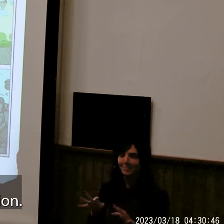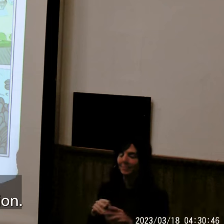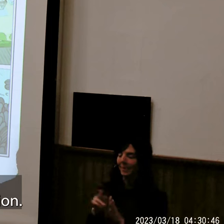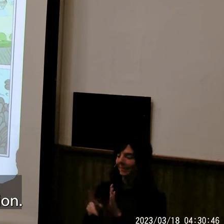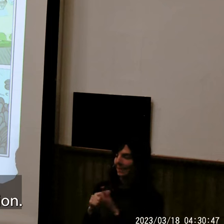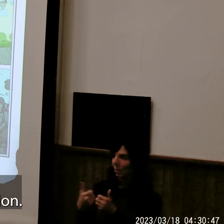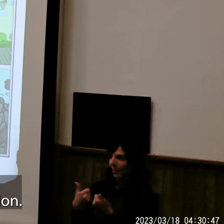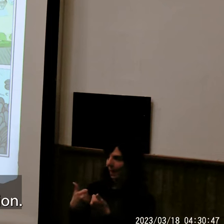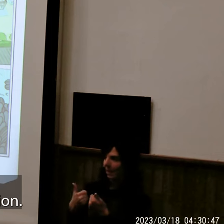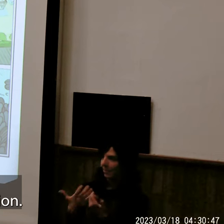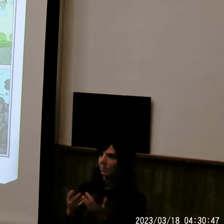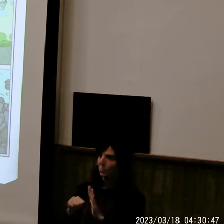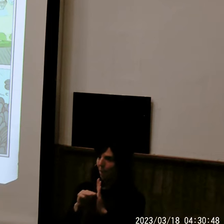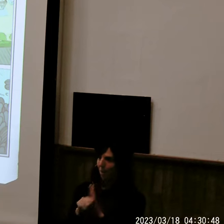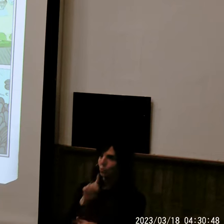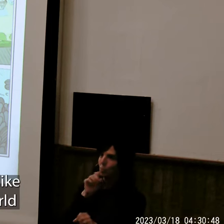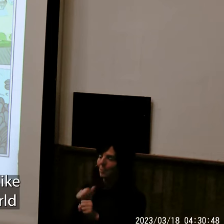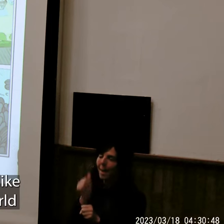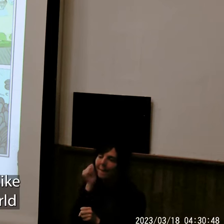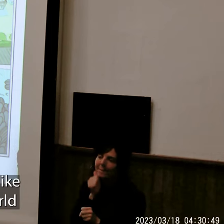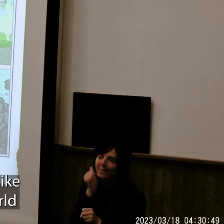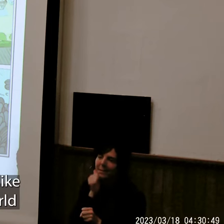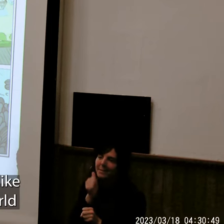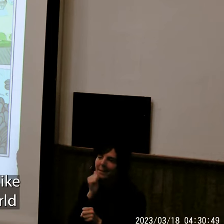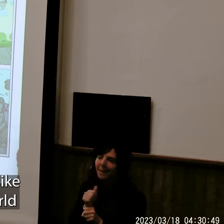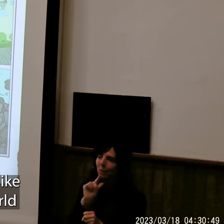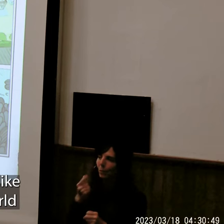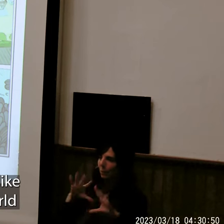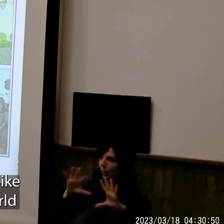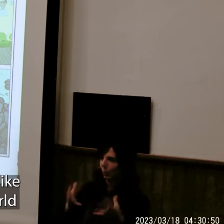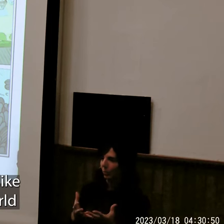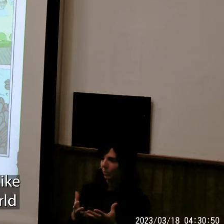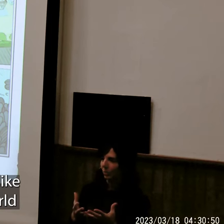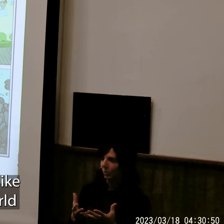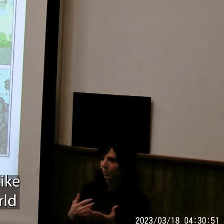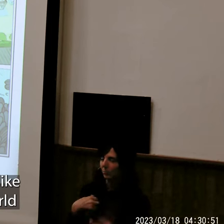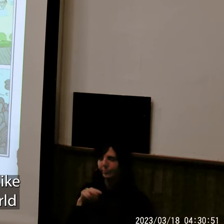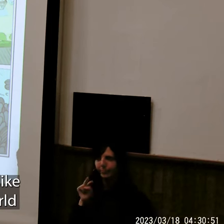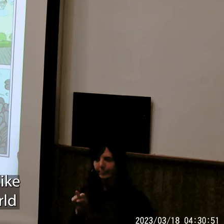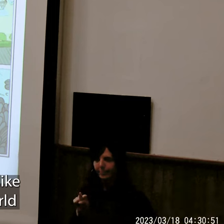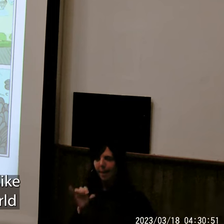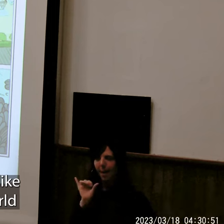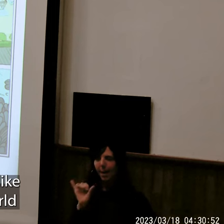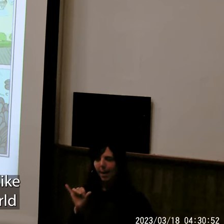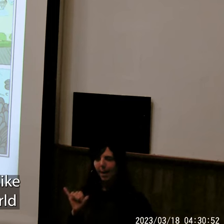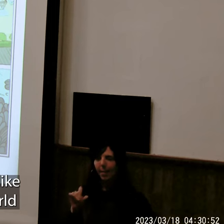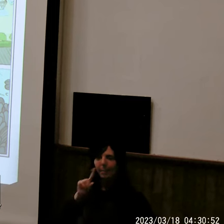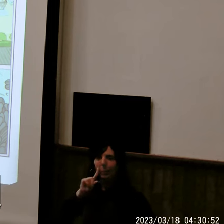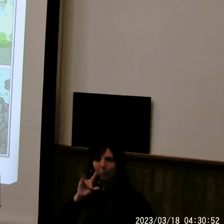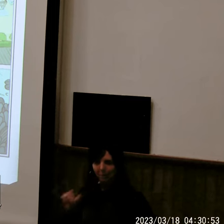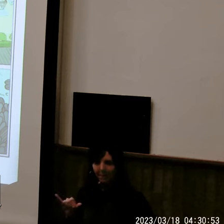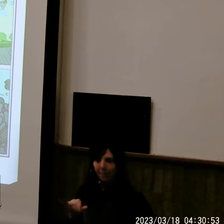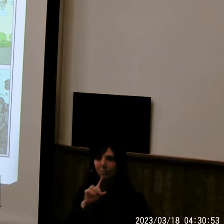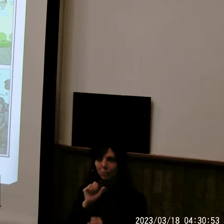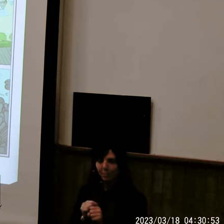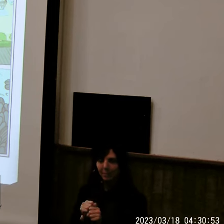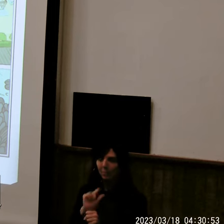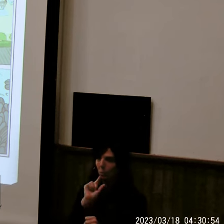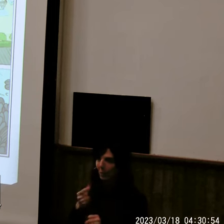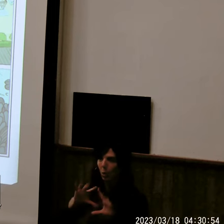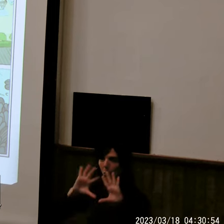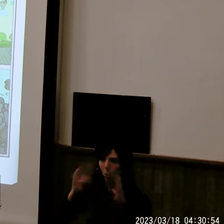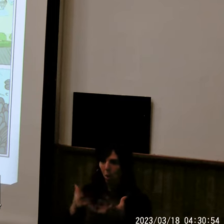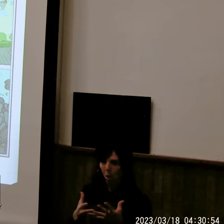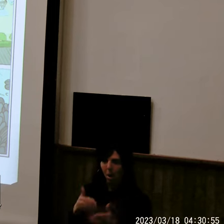model queer world making in action. They show us what it might look like to actually build a new queer world and set it in